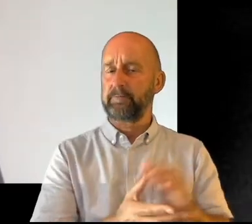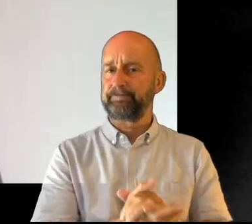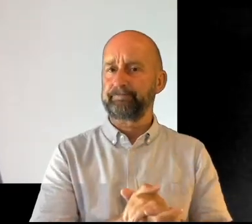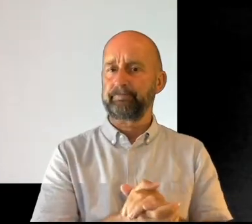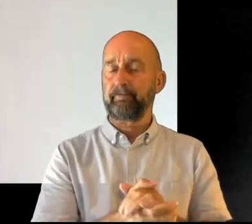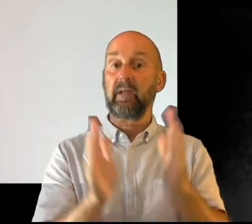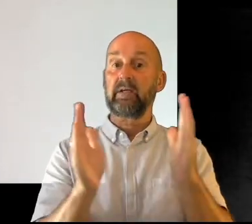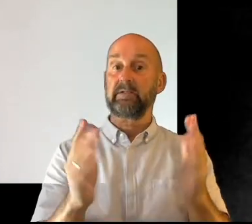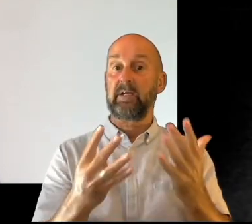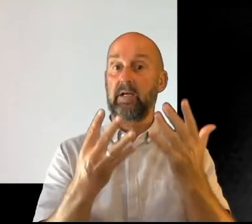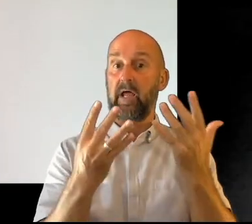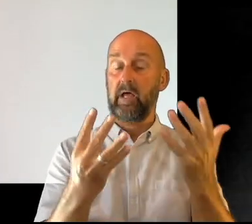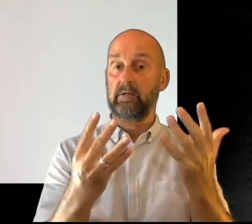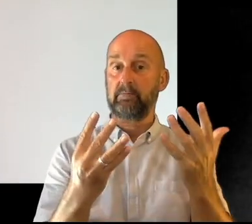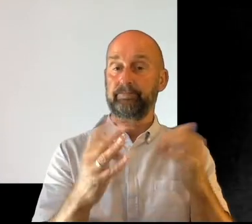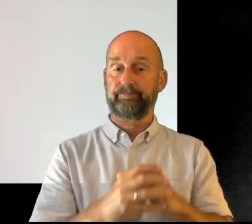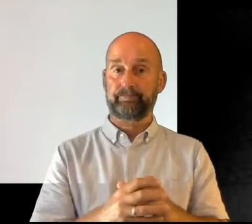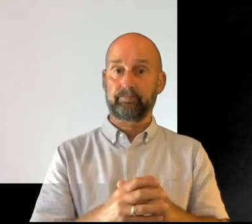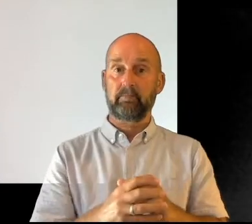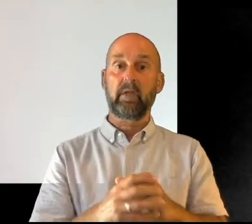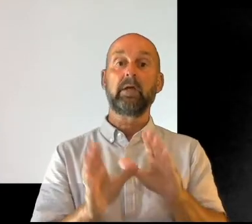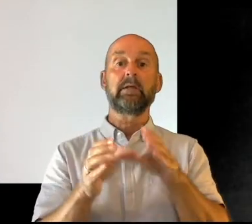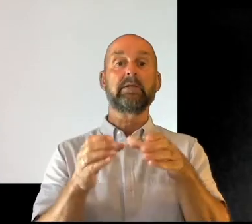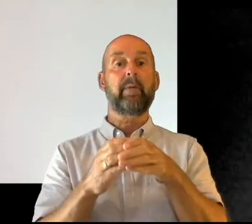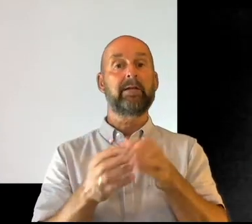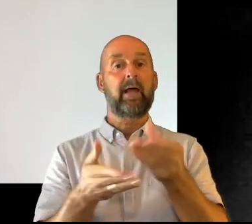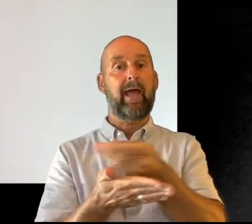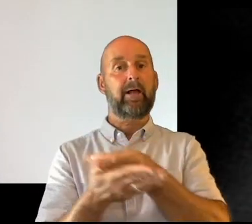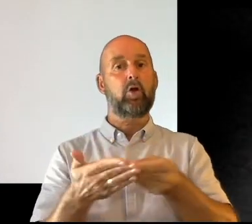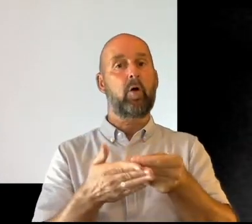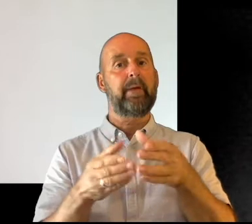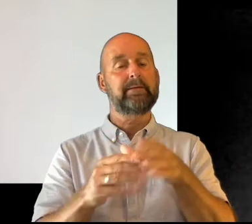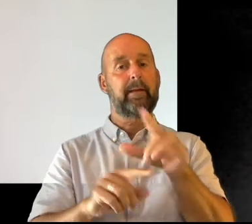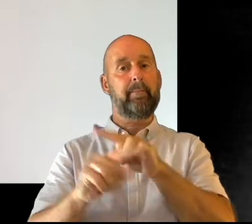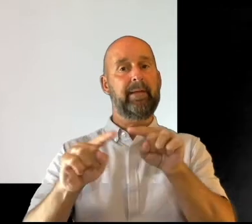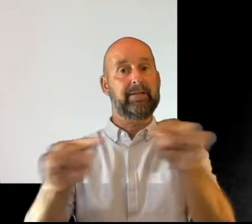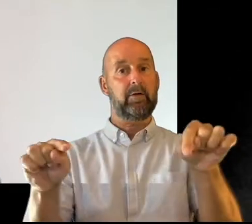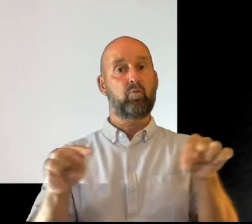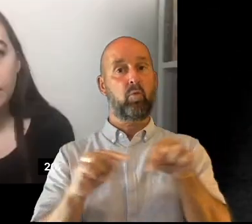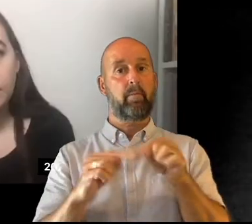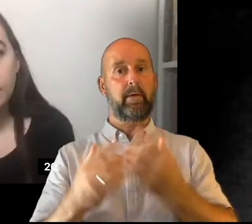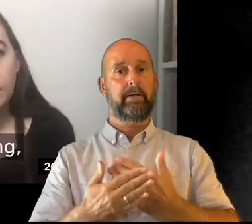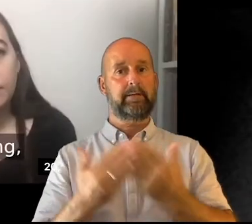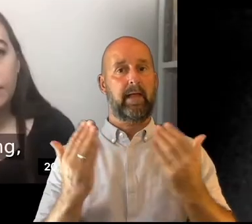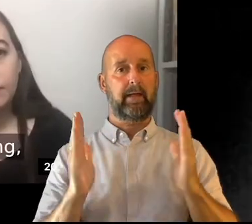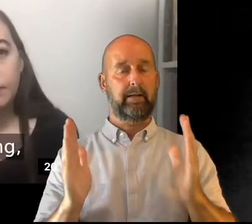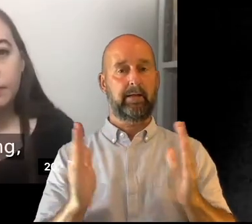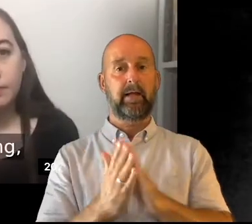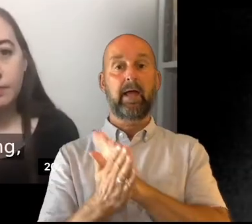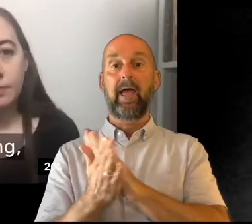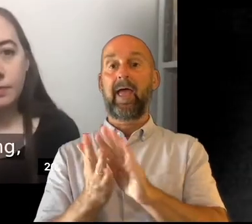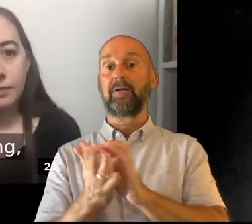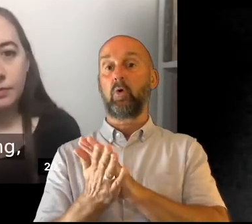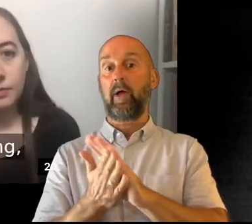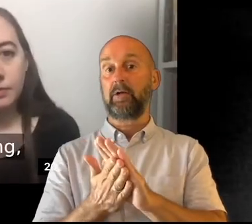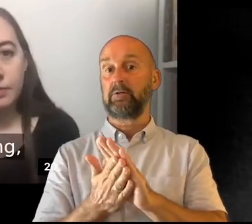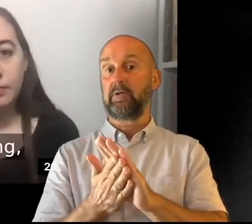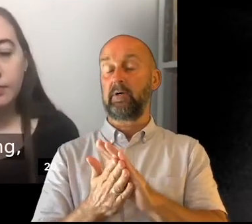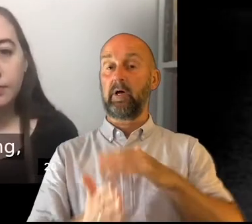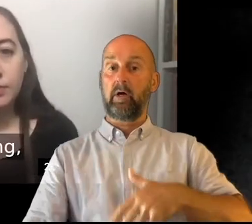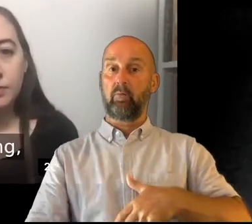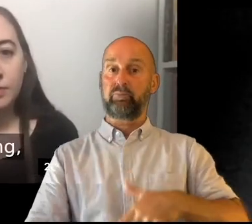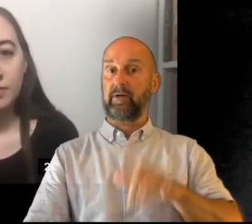Scene 9. Internal. Department of Health and Economics meeting room. Day. HOH pregnant woman is hard